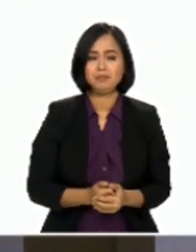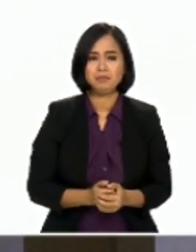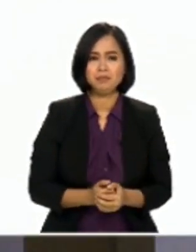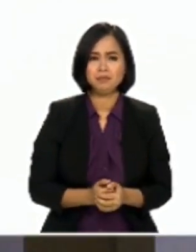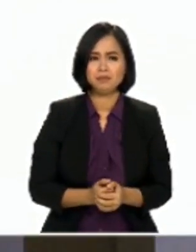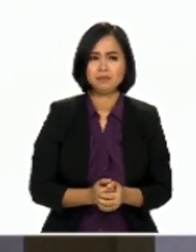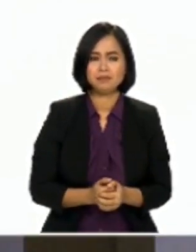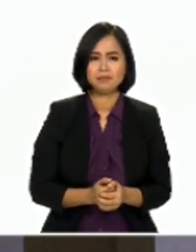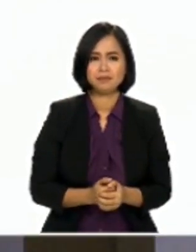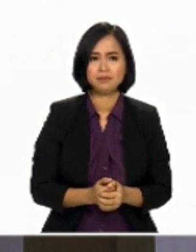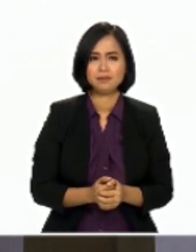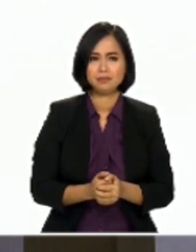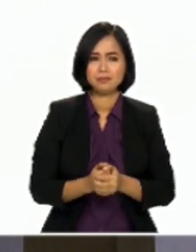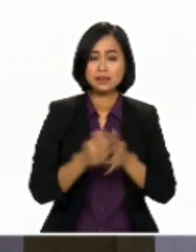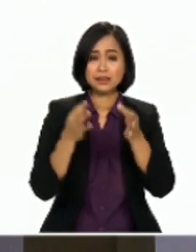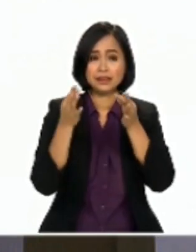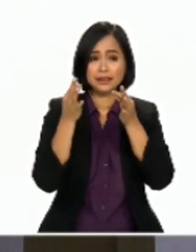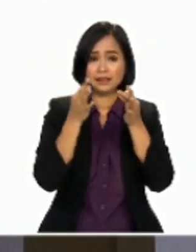the drugs